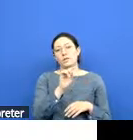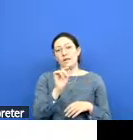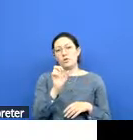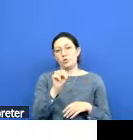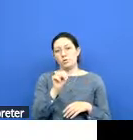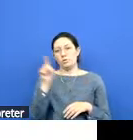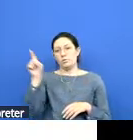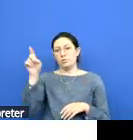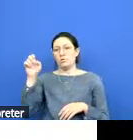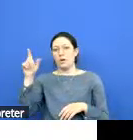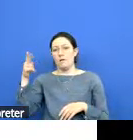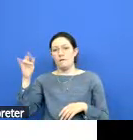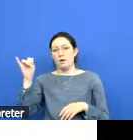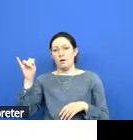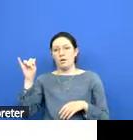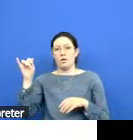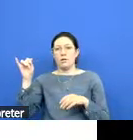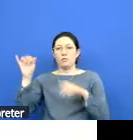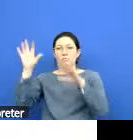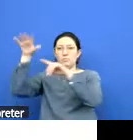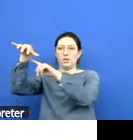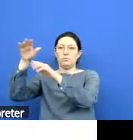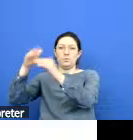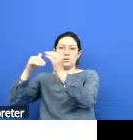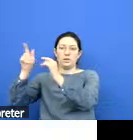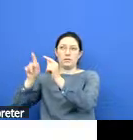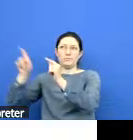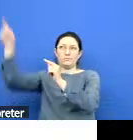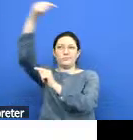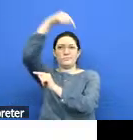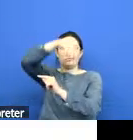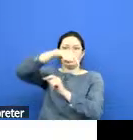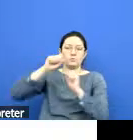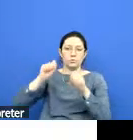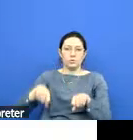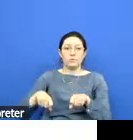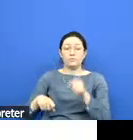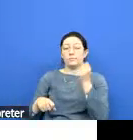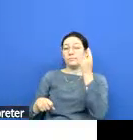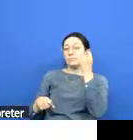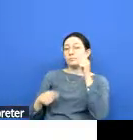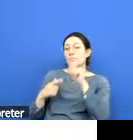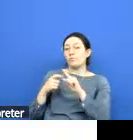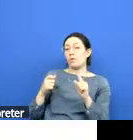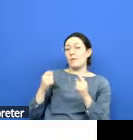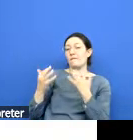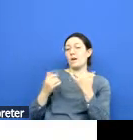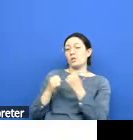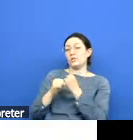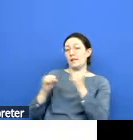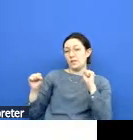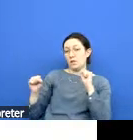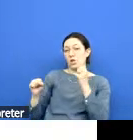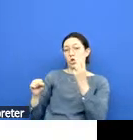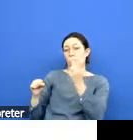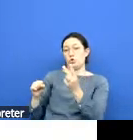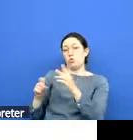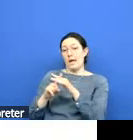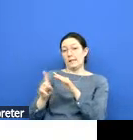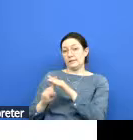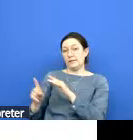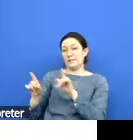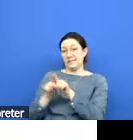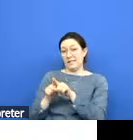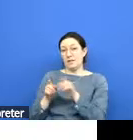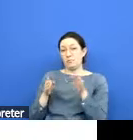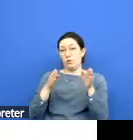in. So, Yeah, but just so you know, from a fire safety standpoint, the two exits that come out to that same